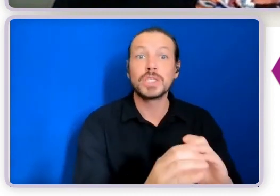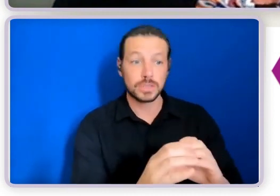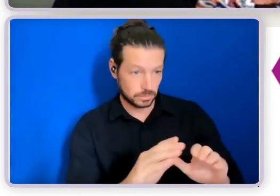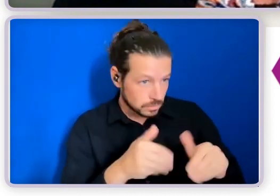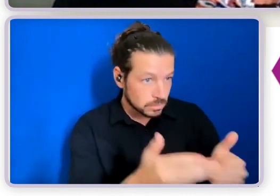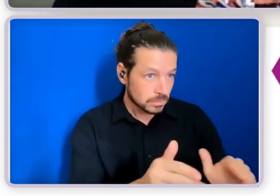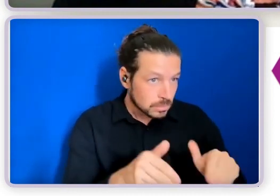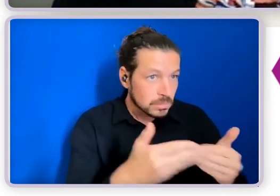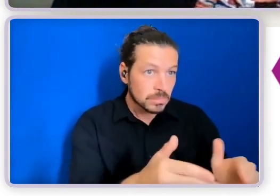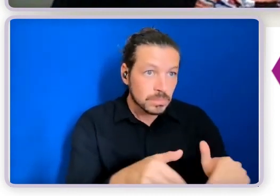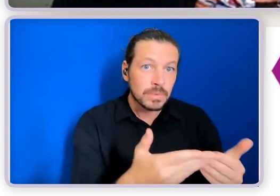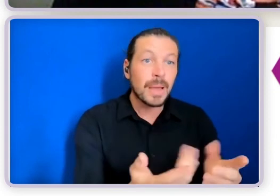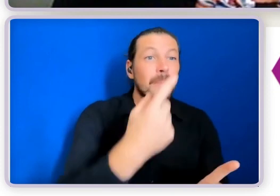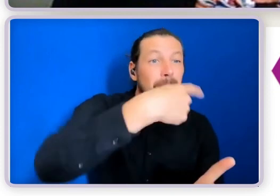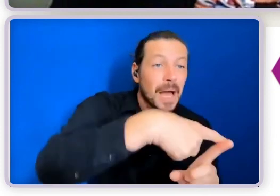intensively.